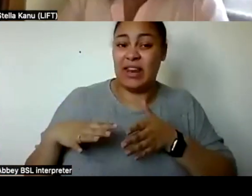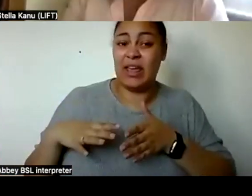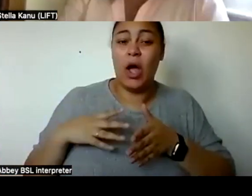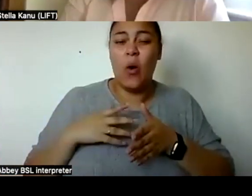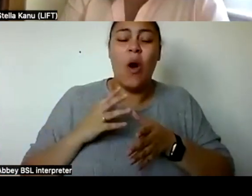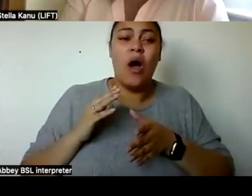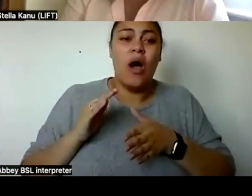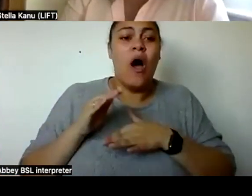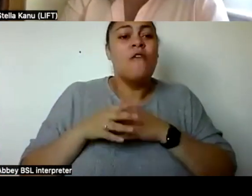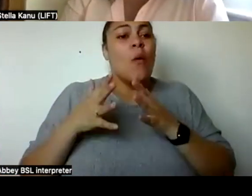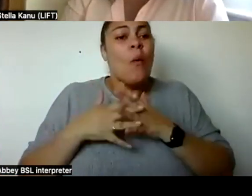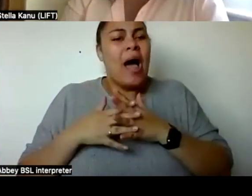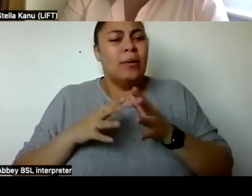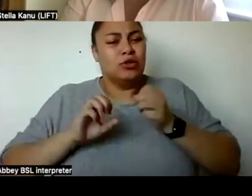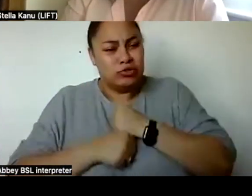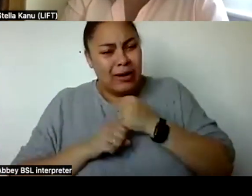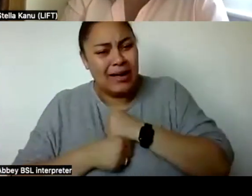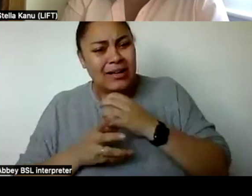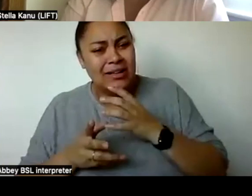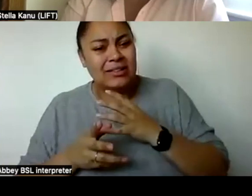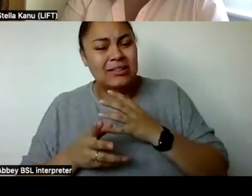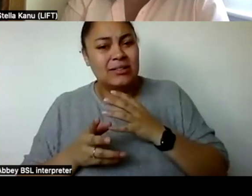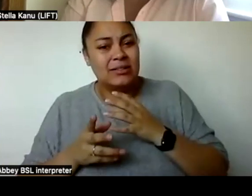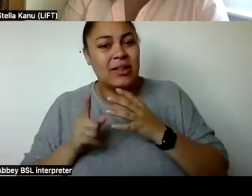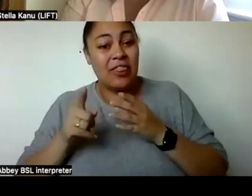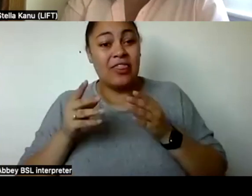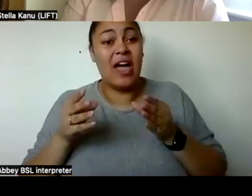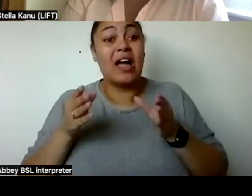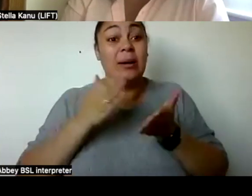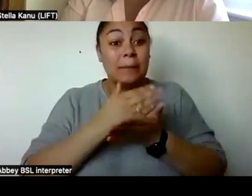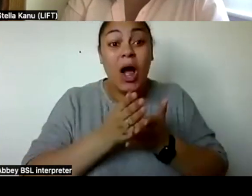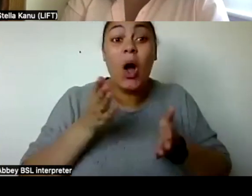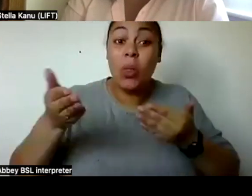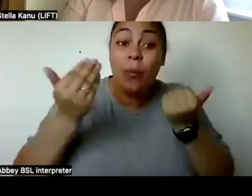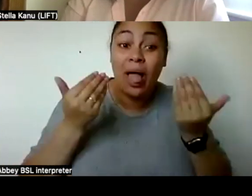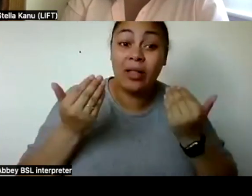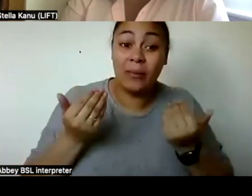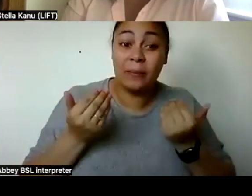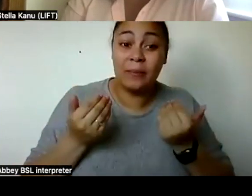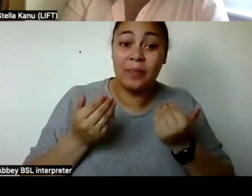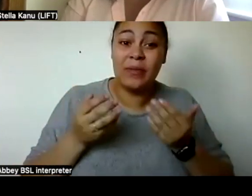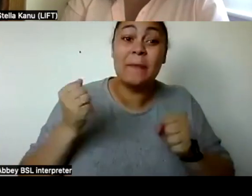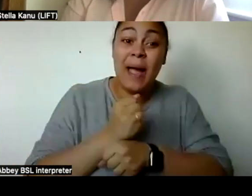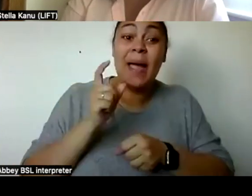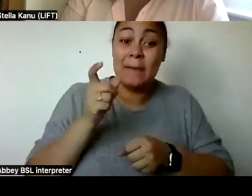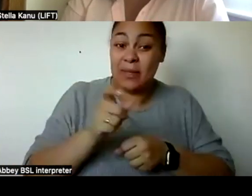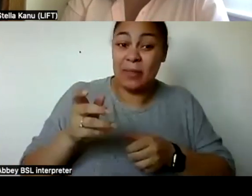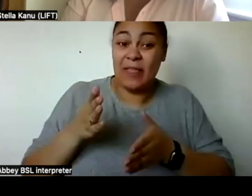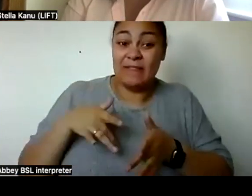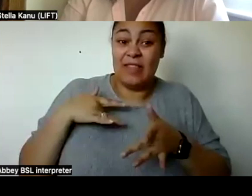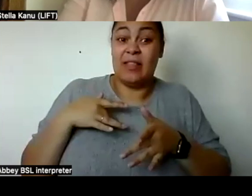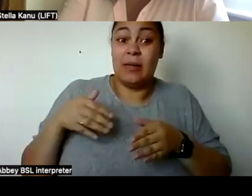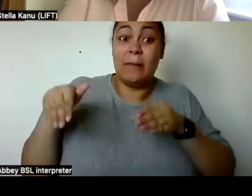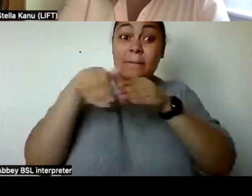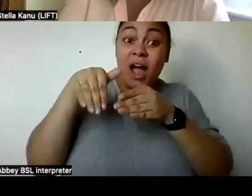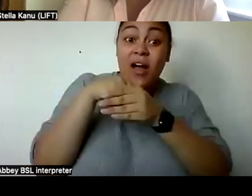or stressed or need some time. And that's all part of that welcoming experience of making people feel a real part of the